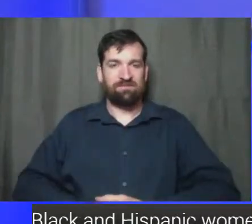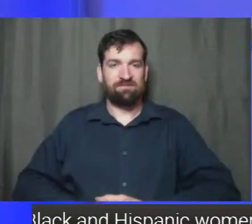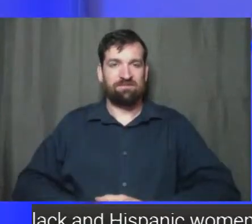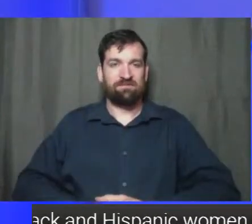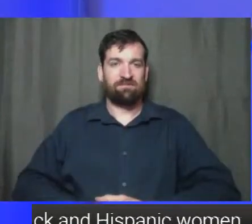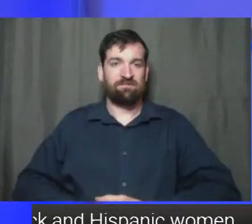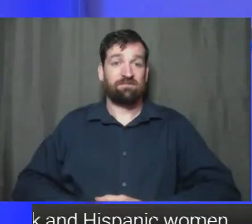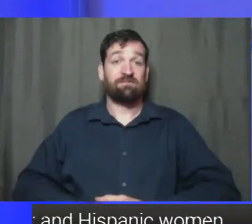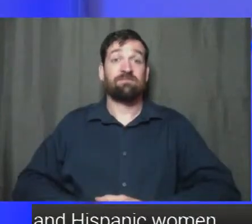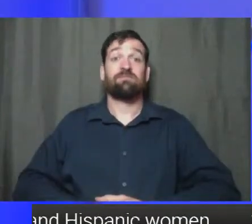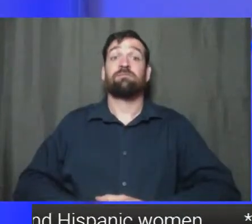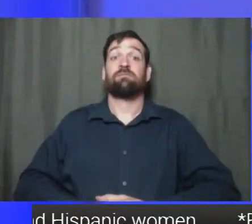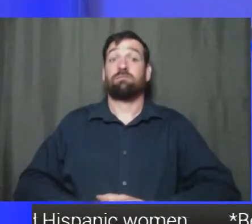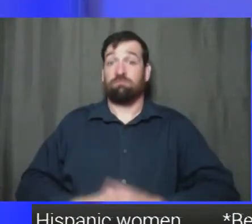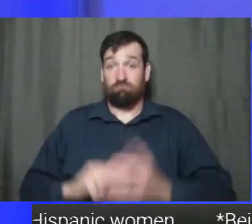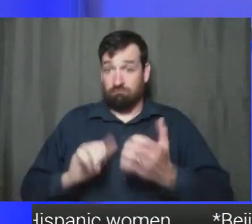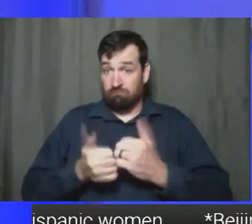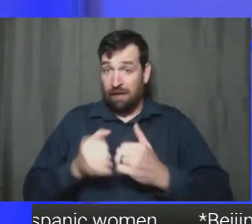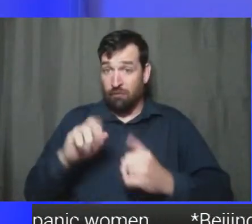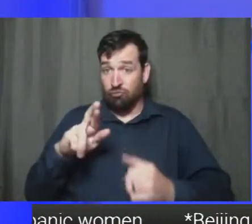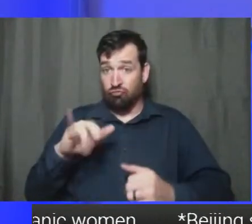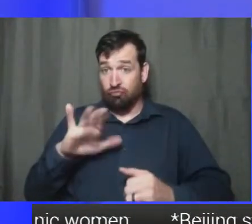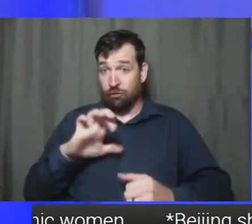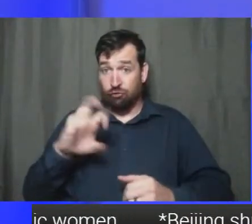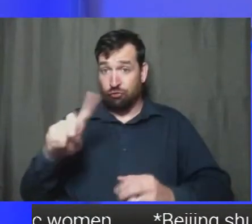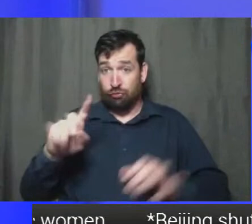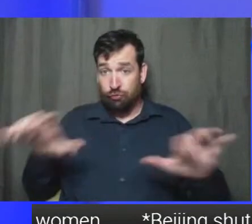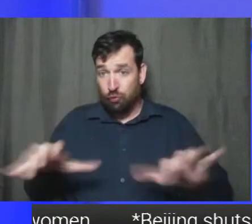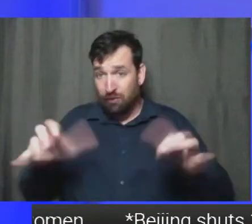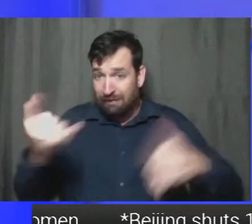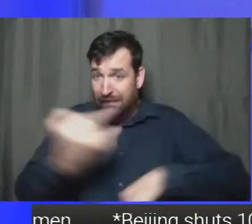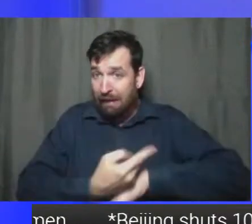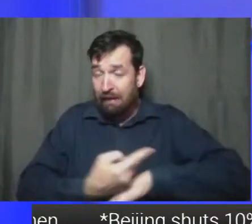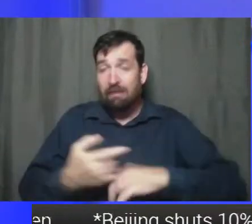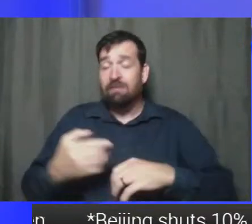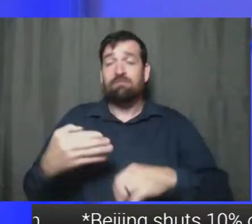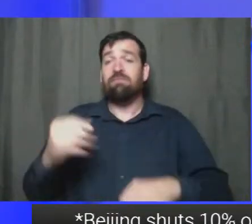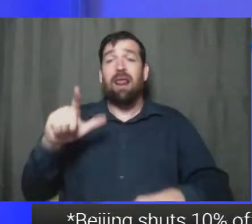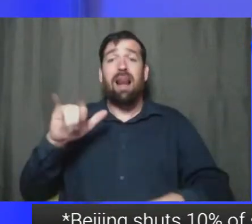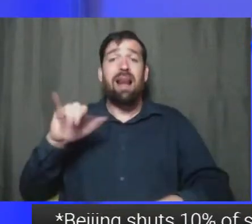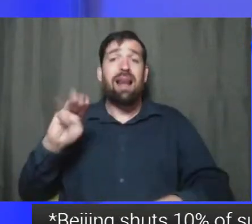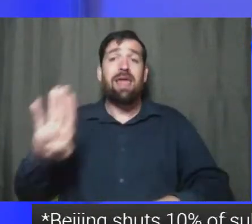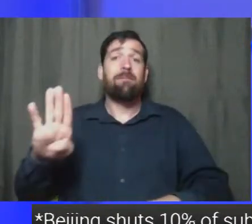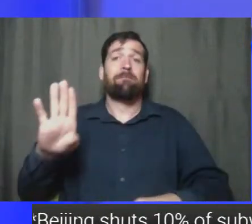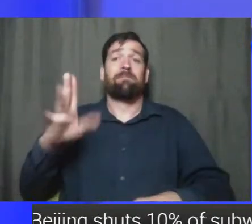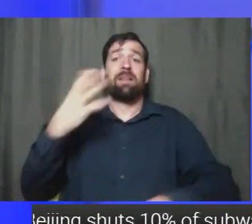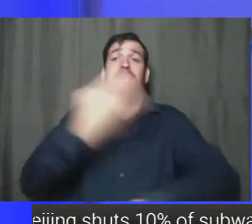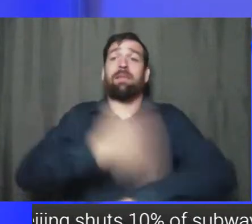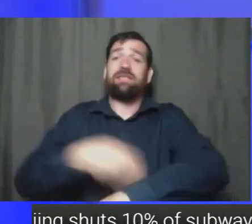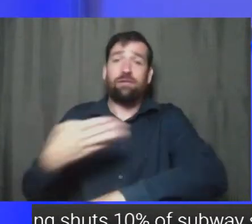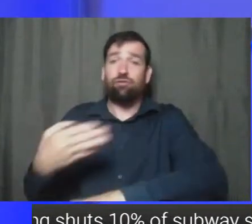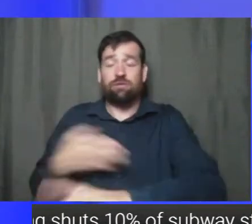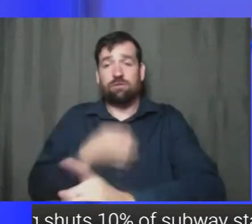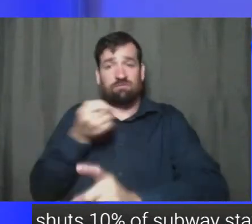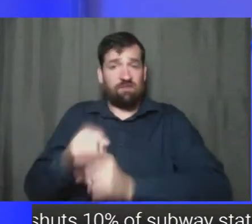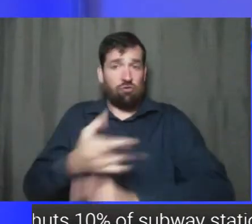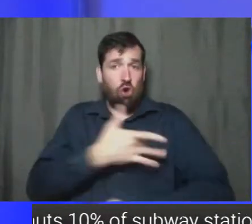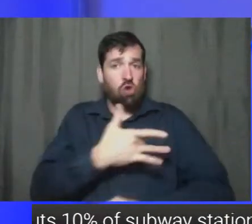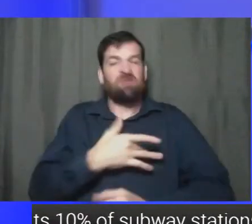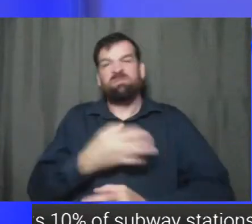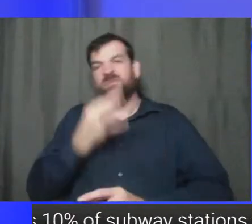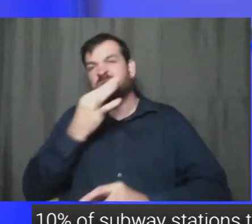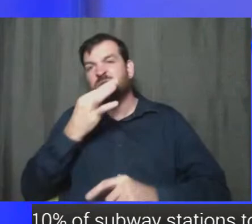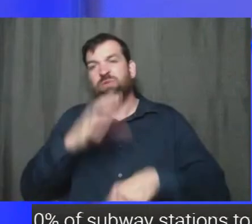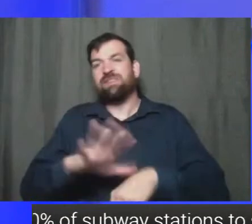So just how is Richard doing today, and how do limb amputations affect the heart? We will break that all down for you coming up at 10 o'clock on All